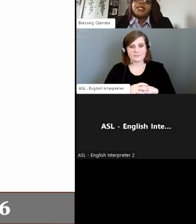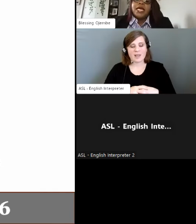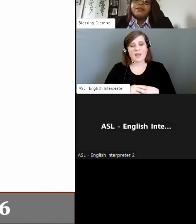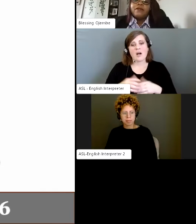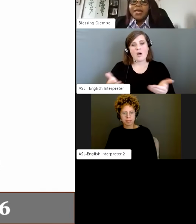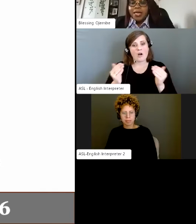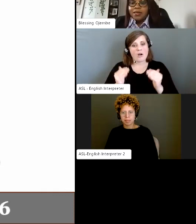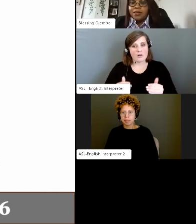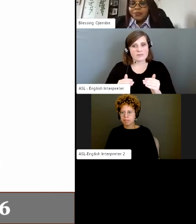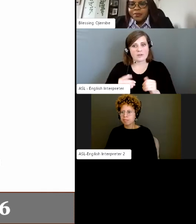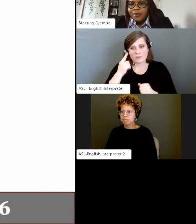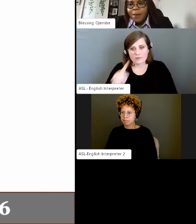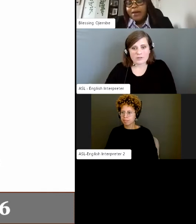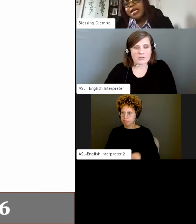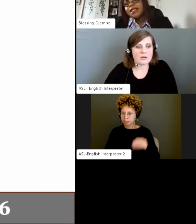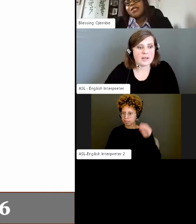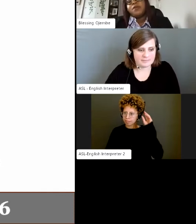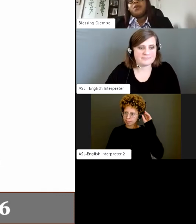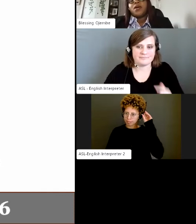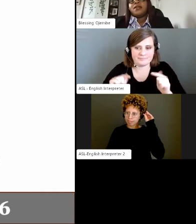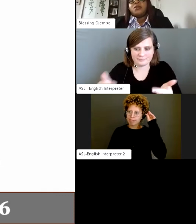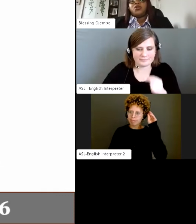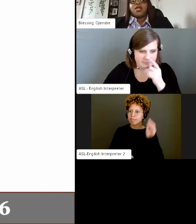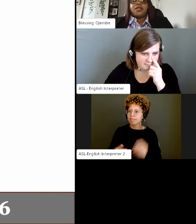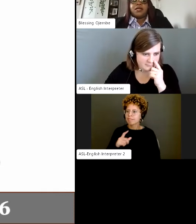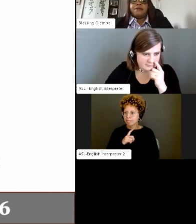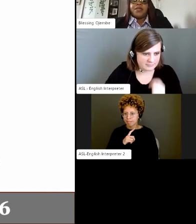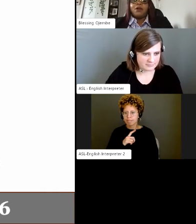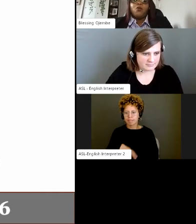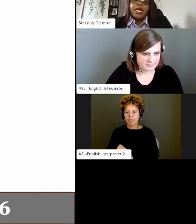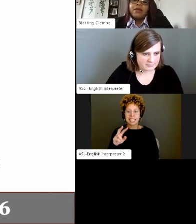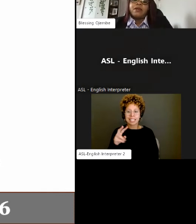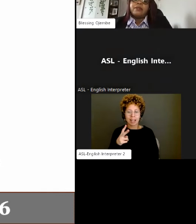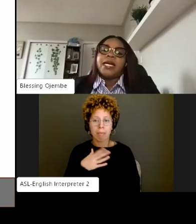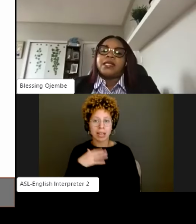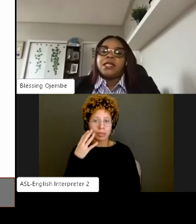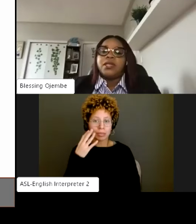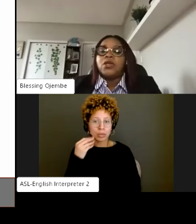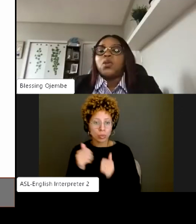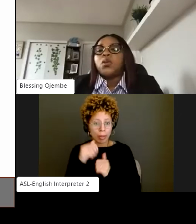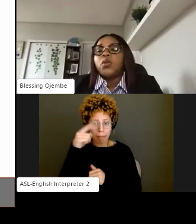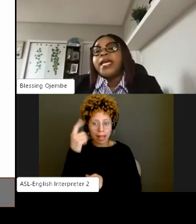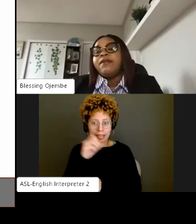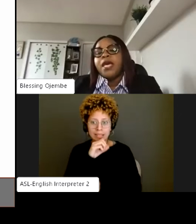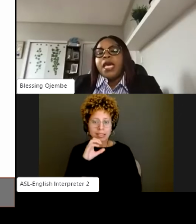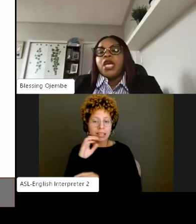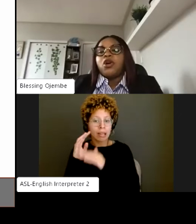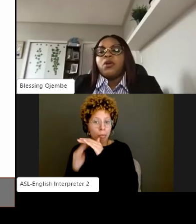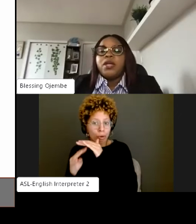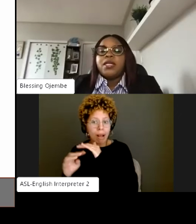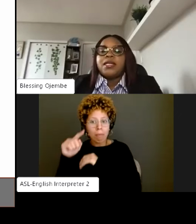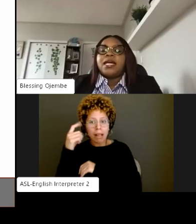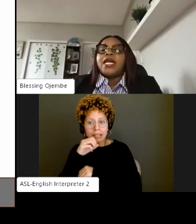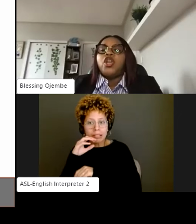Secondly, in terms of place, my research with BOAS demonstrates that when immigrant Black seniors and those who live